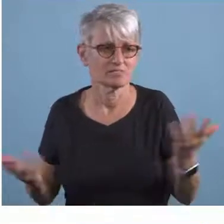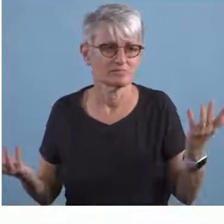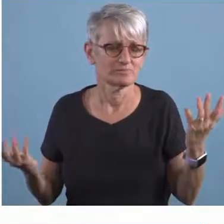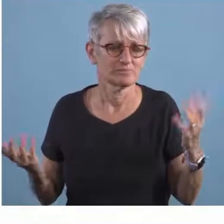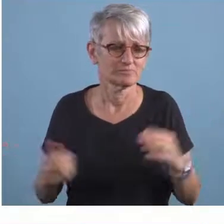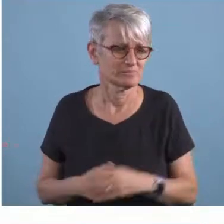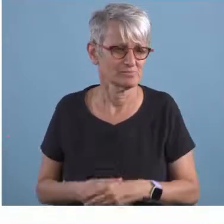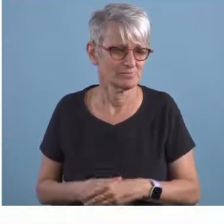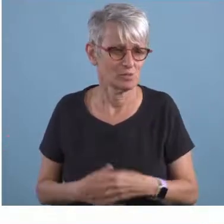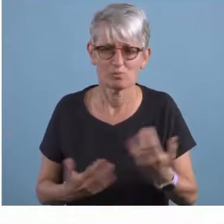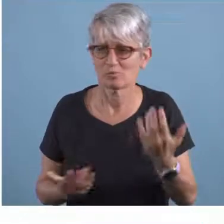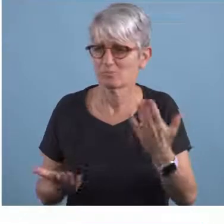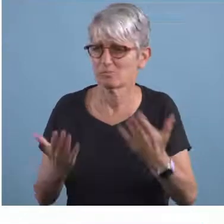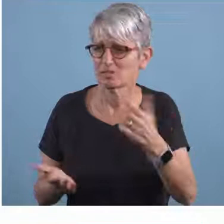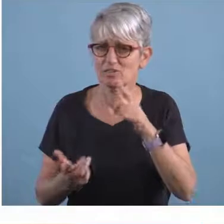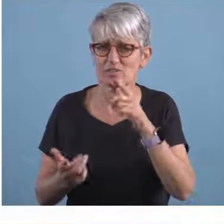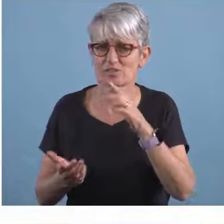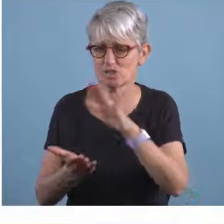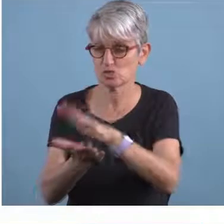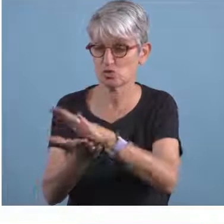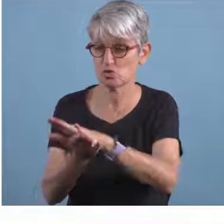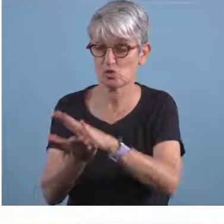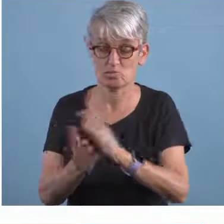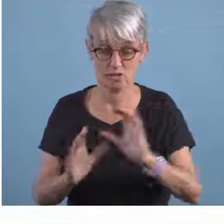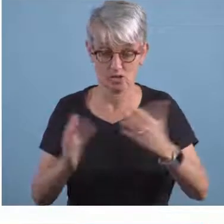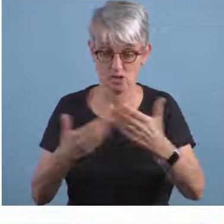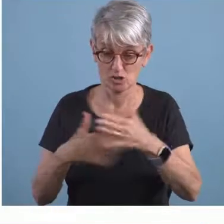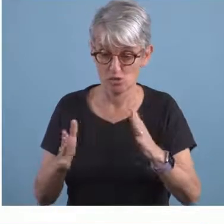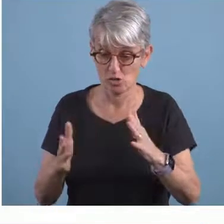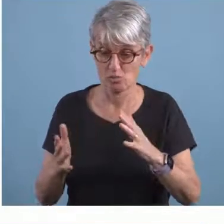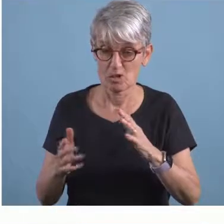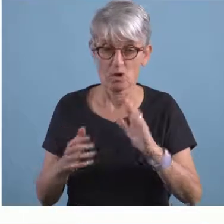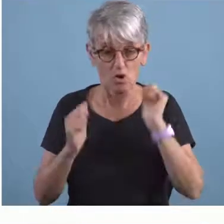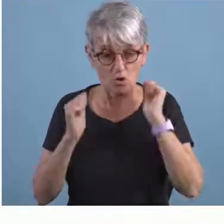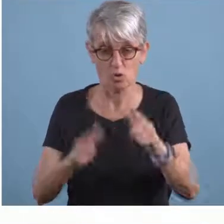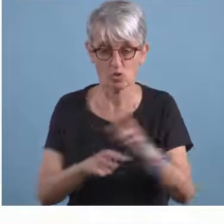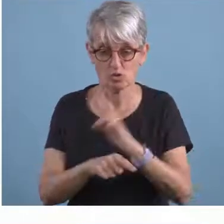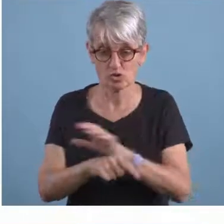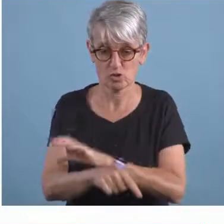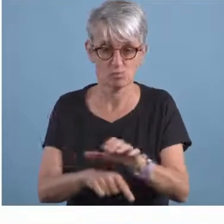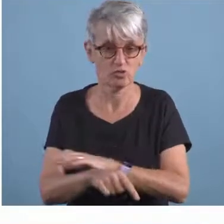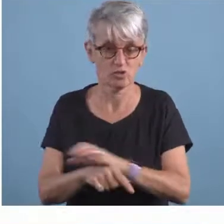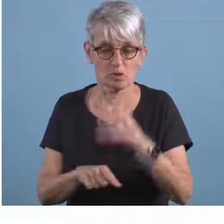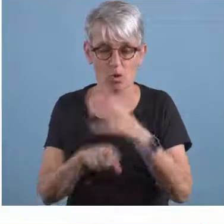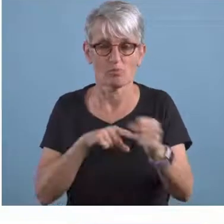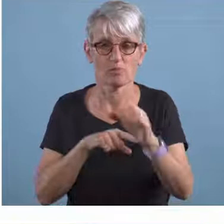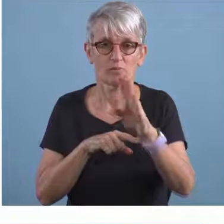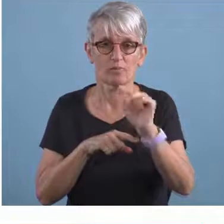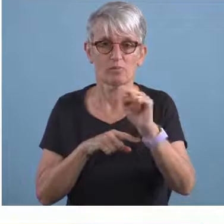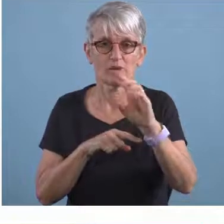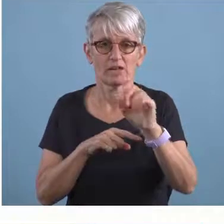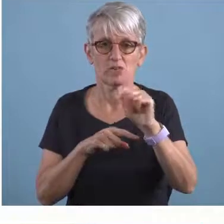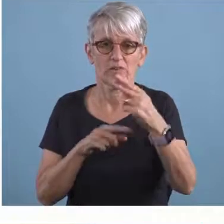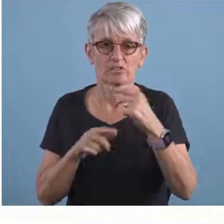You're in a school and there's a classroom and everyone's on their computer and they're using up the bandwidth so that you don't have